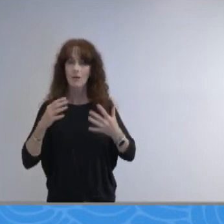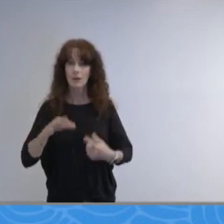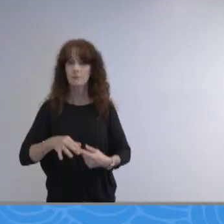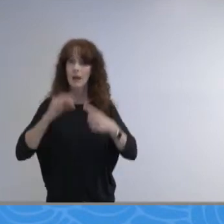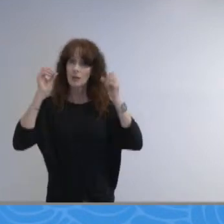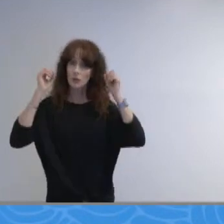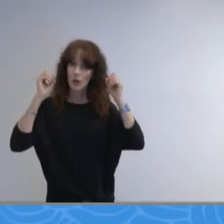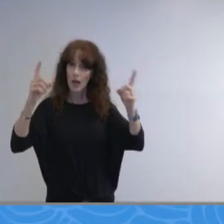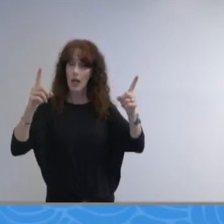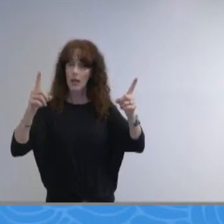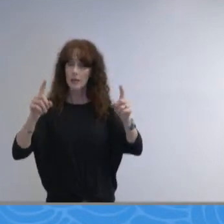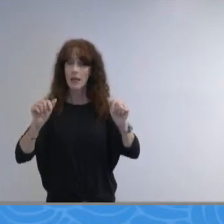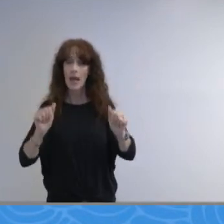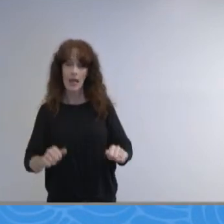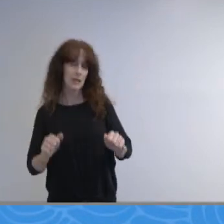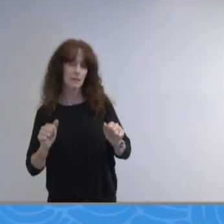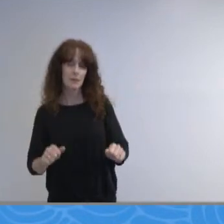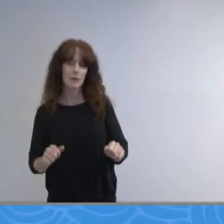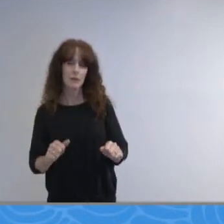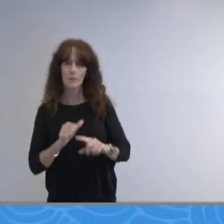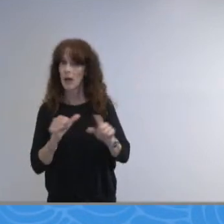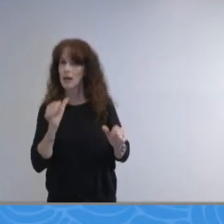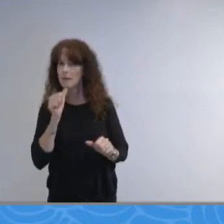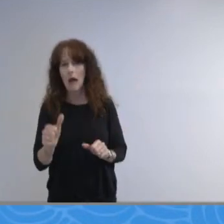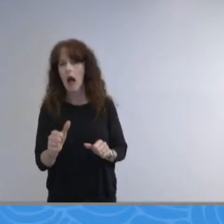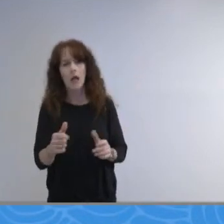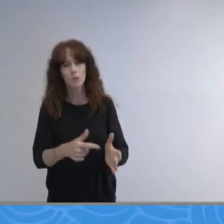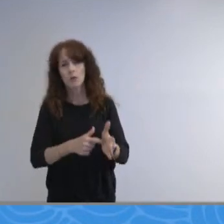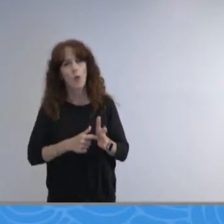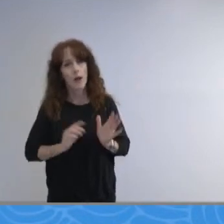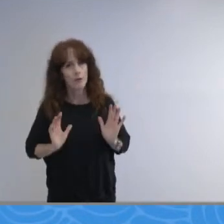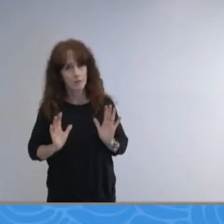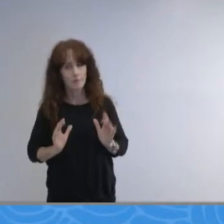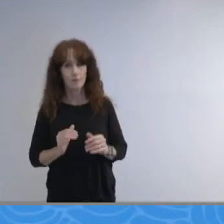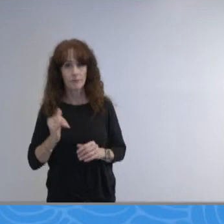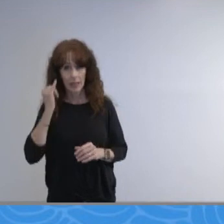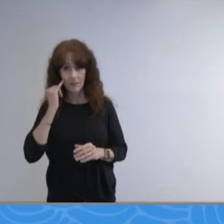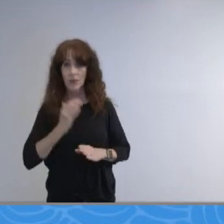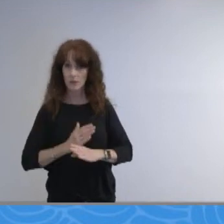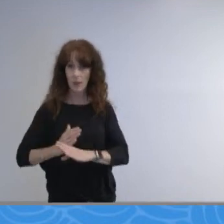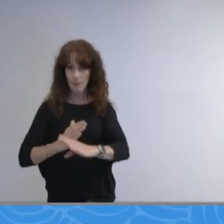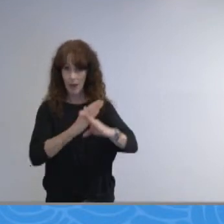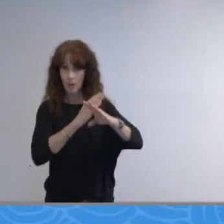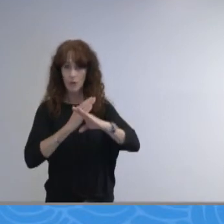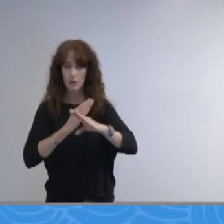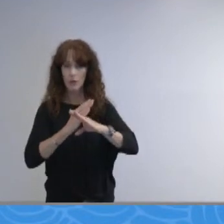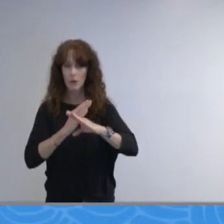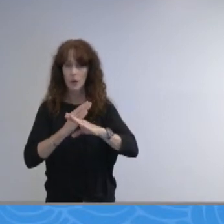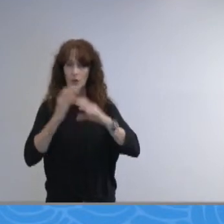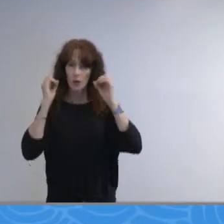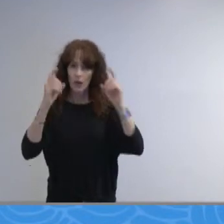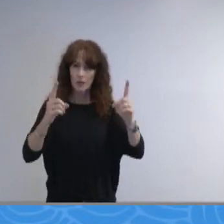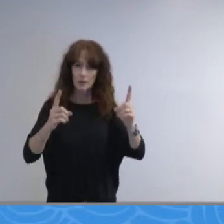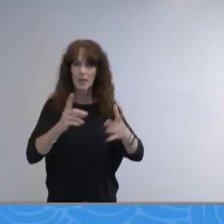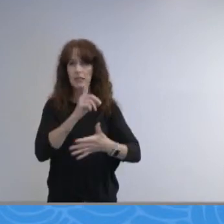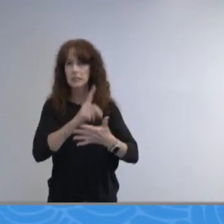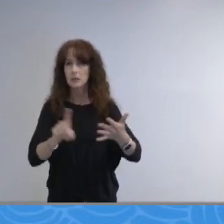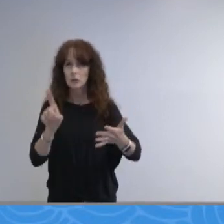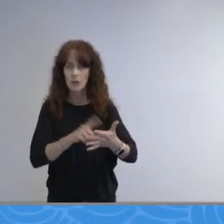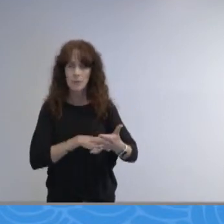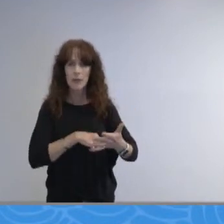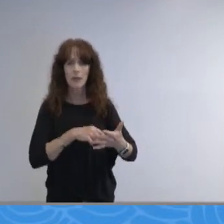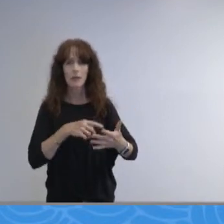special education eligibility, but it's not a requirement. As long as there's a barrier to education, such as